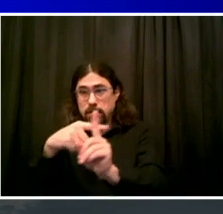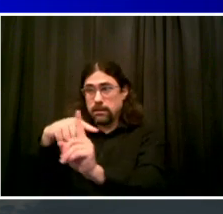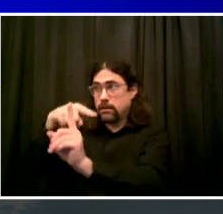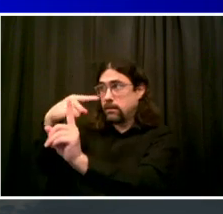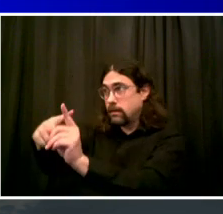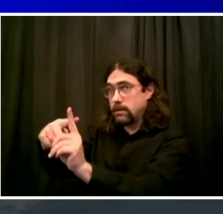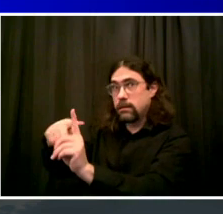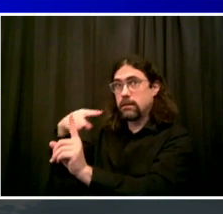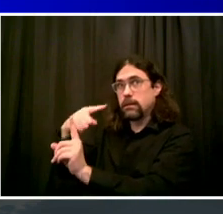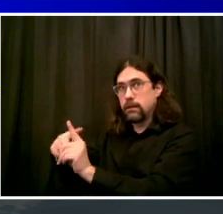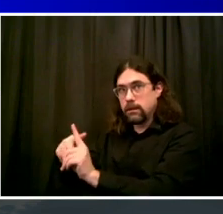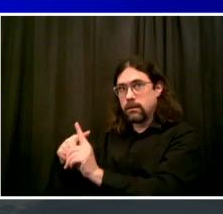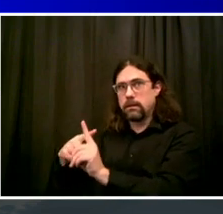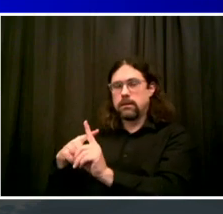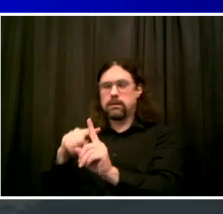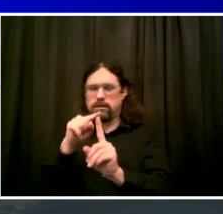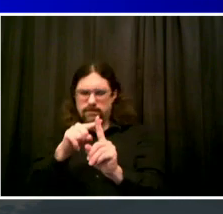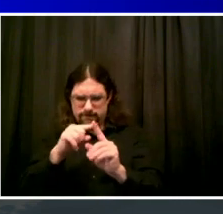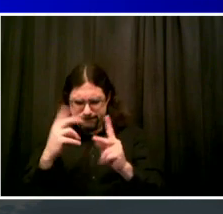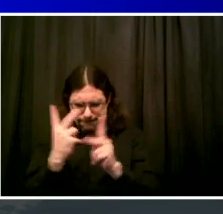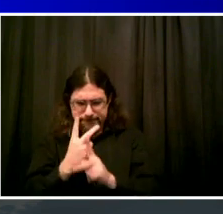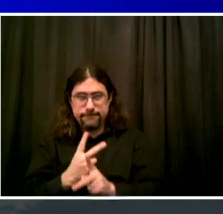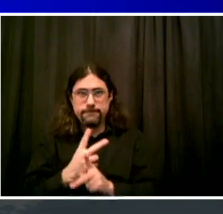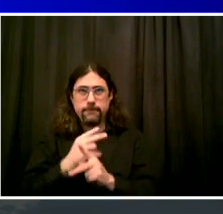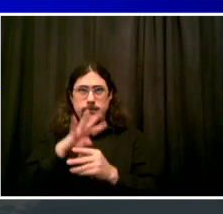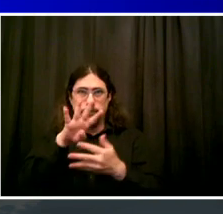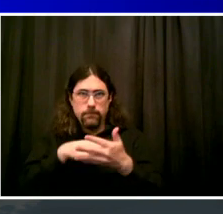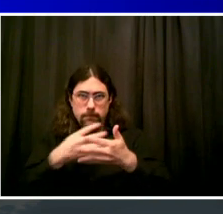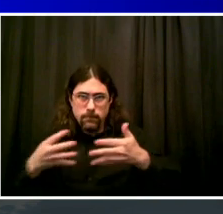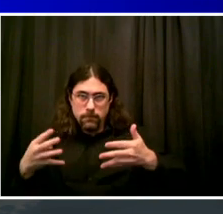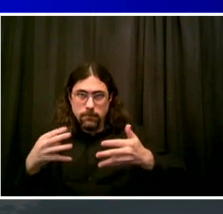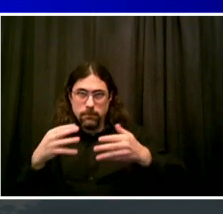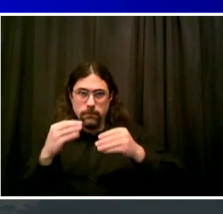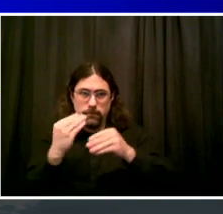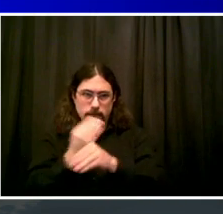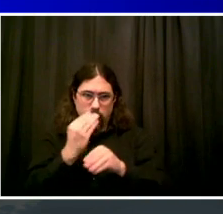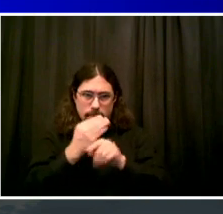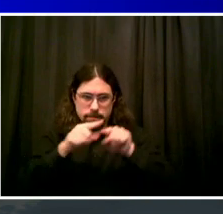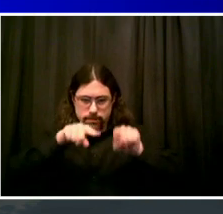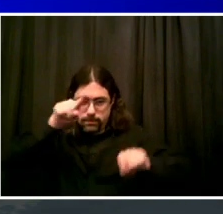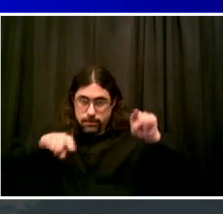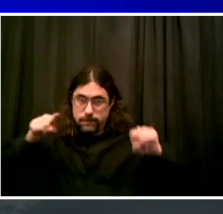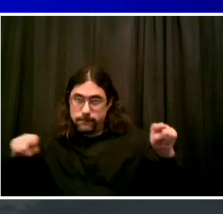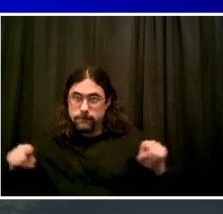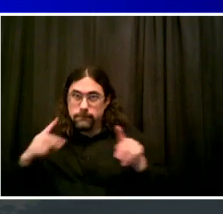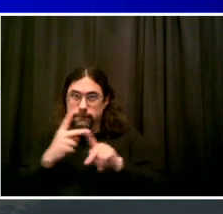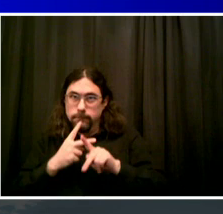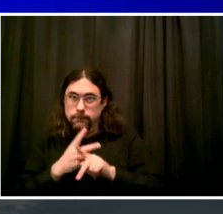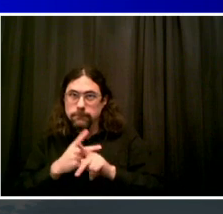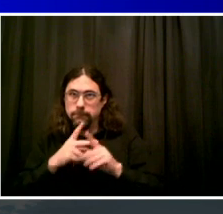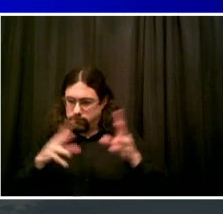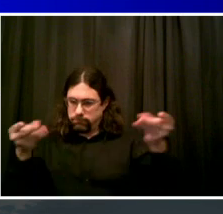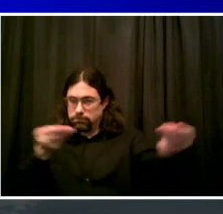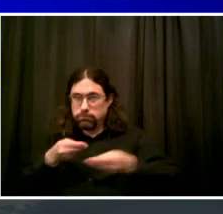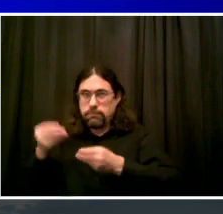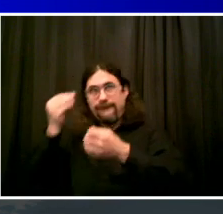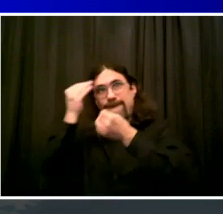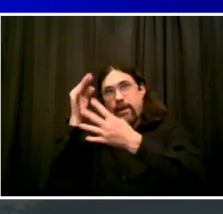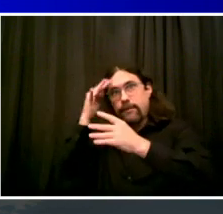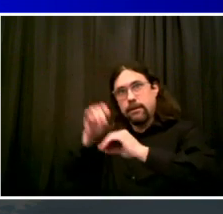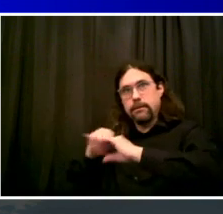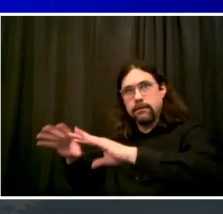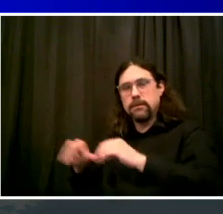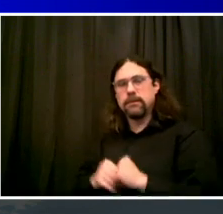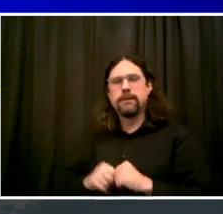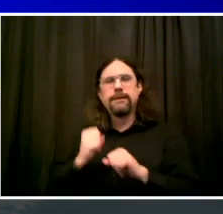we've got to make sure that that is good and precise work, but then we also have to make sure there's the right handoff to the team that will